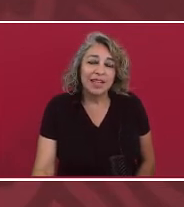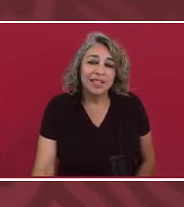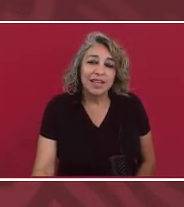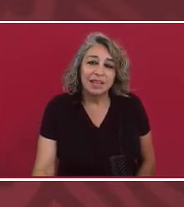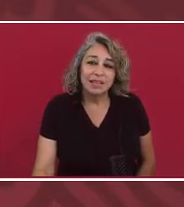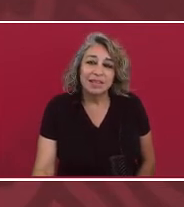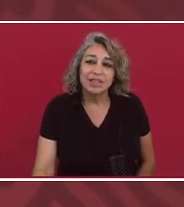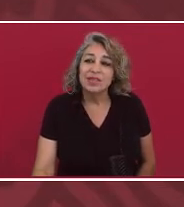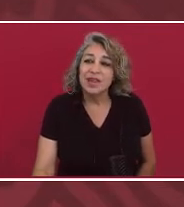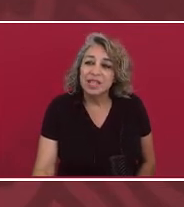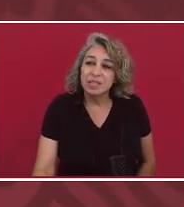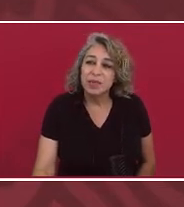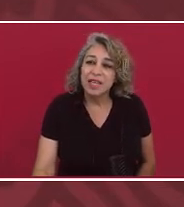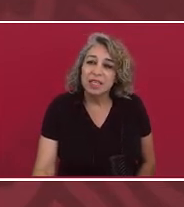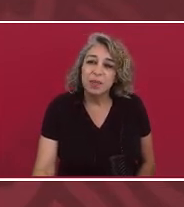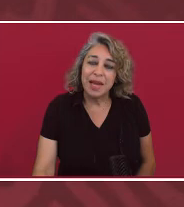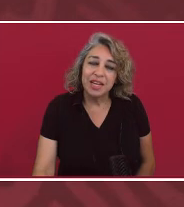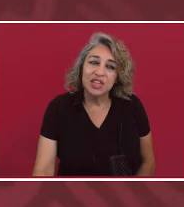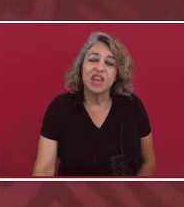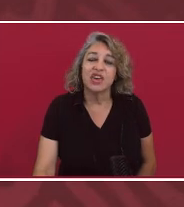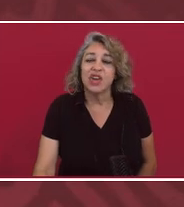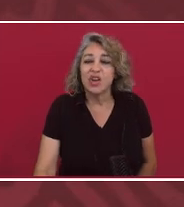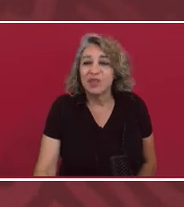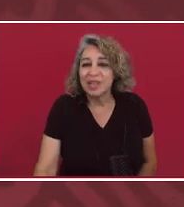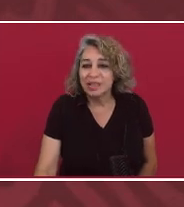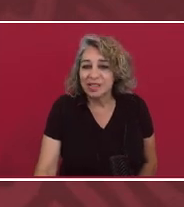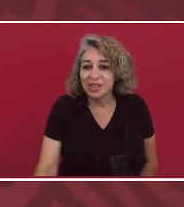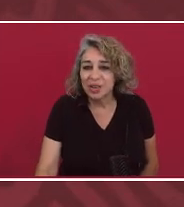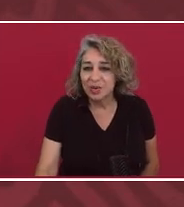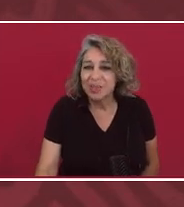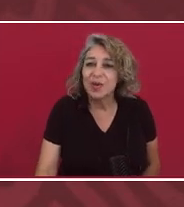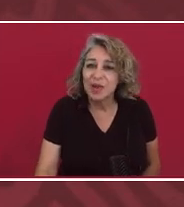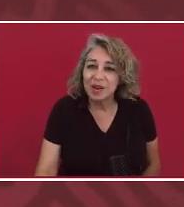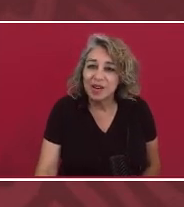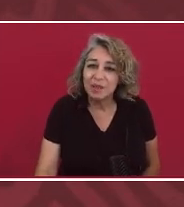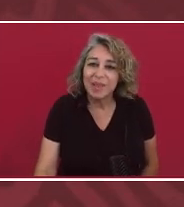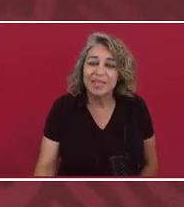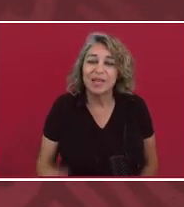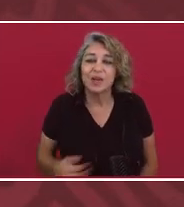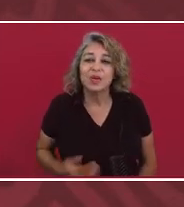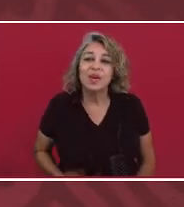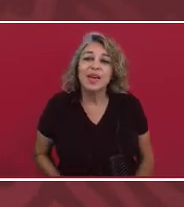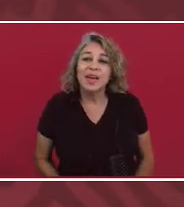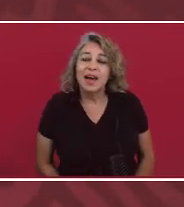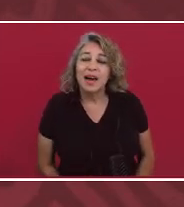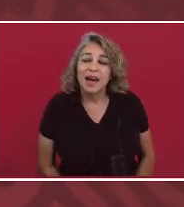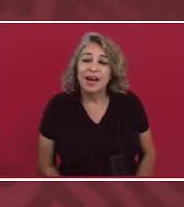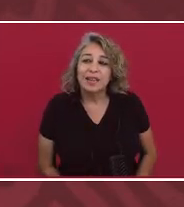that do not speak Spanish and are curious to know what's going on in Mexico.